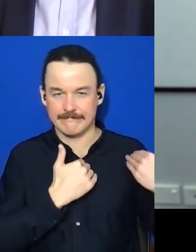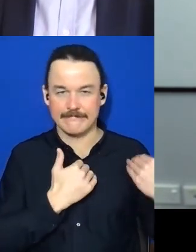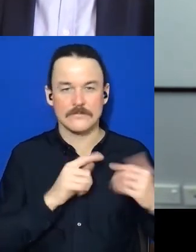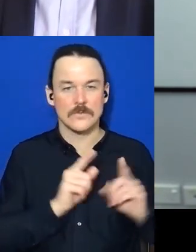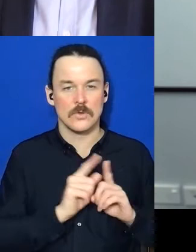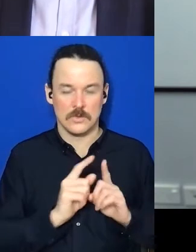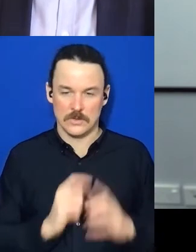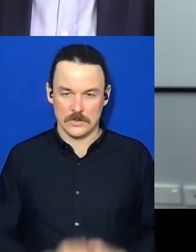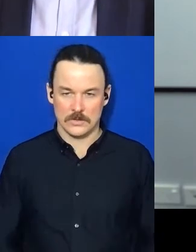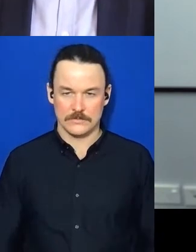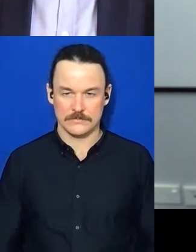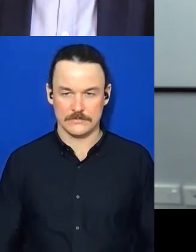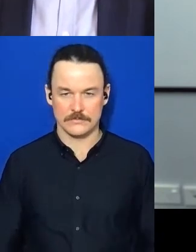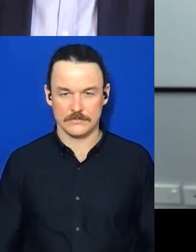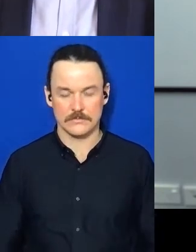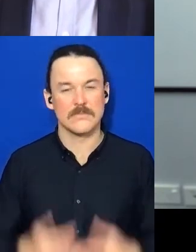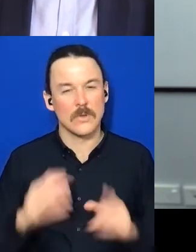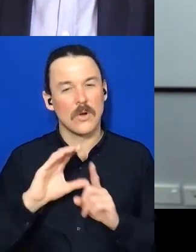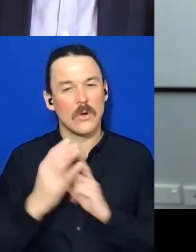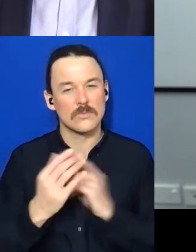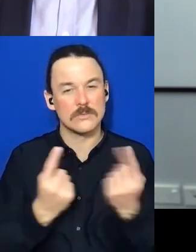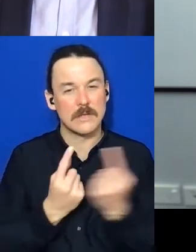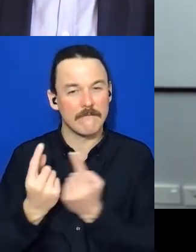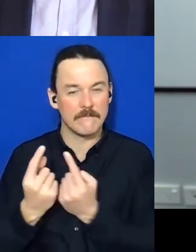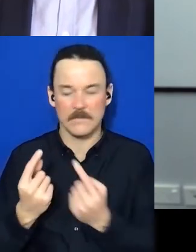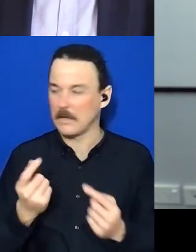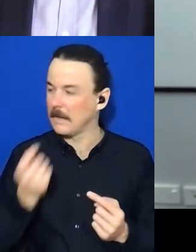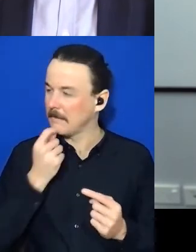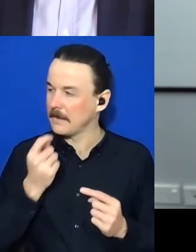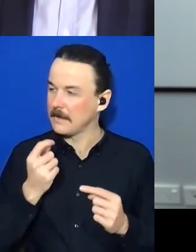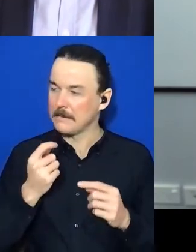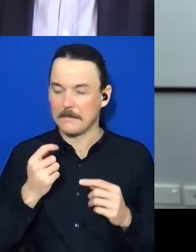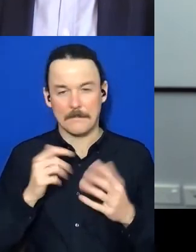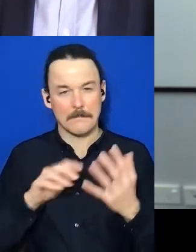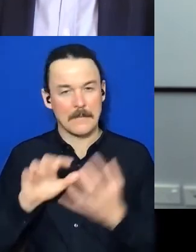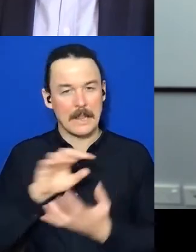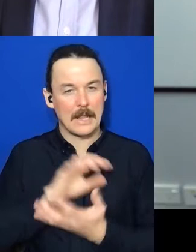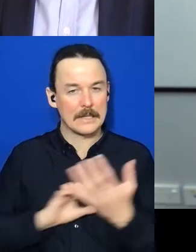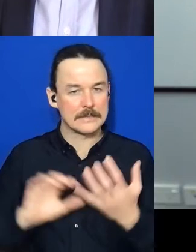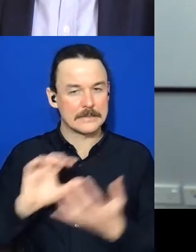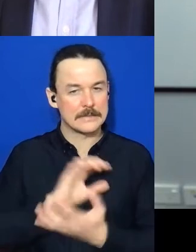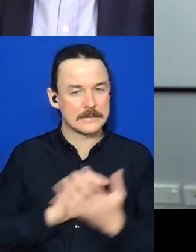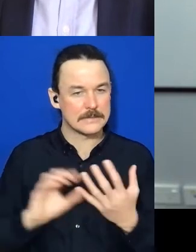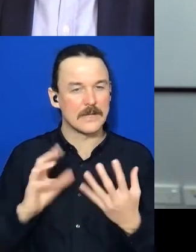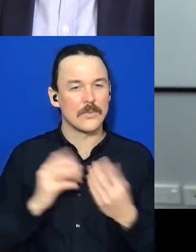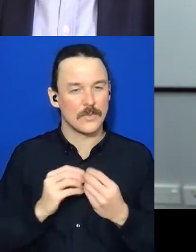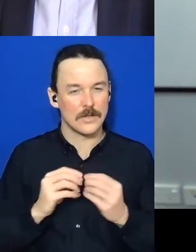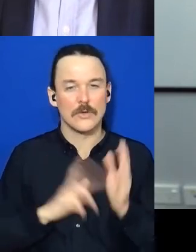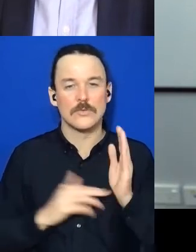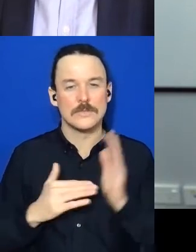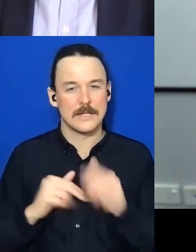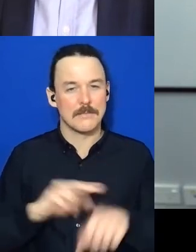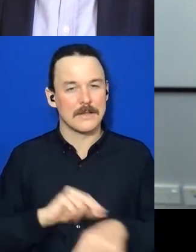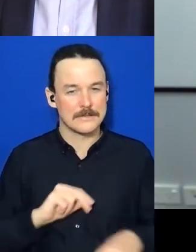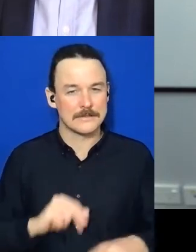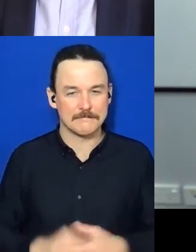kind of blend our cultural stuff, if you like, with New Zealand Police. So